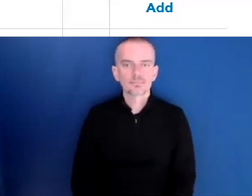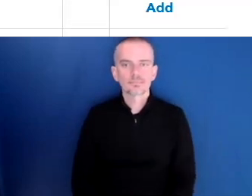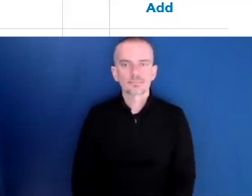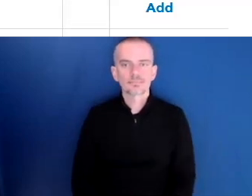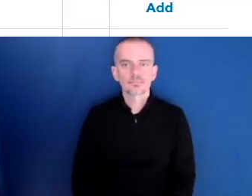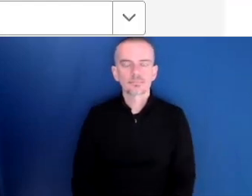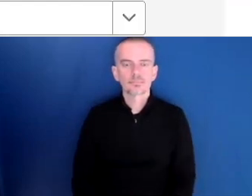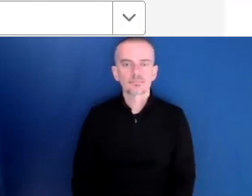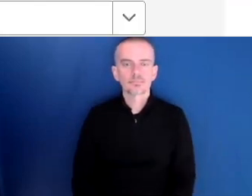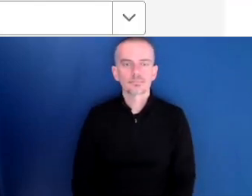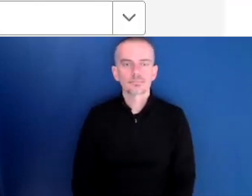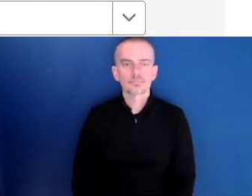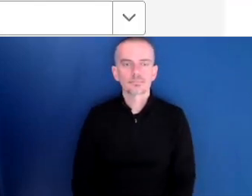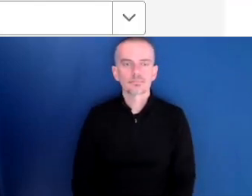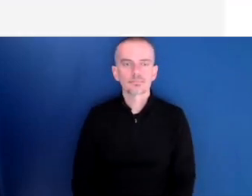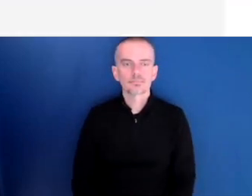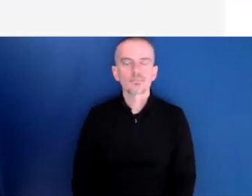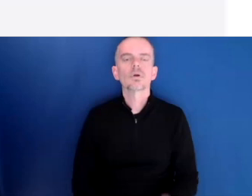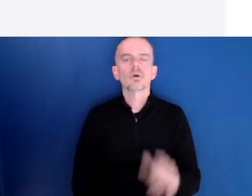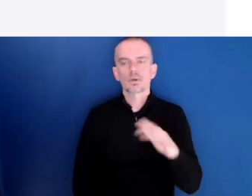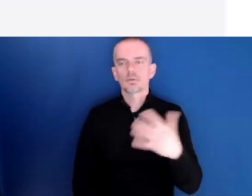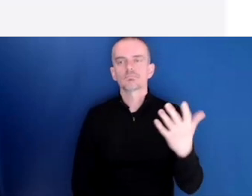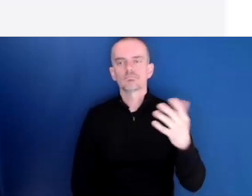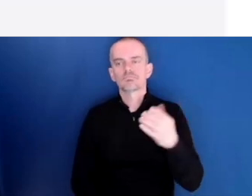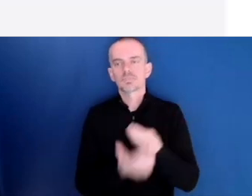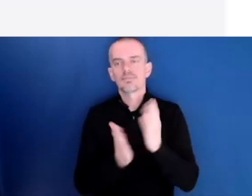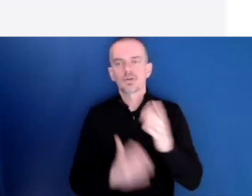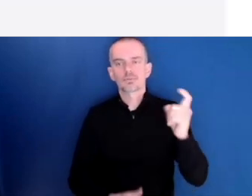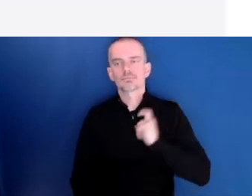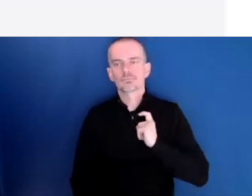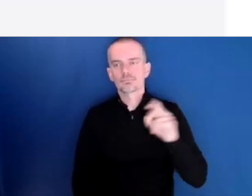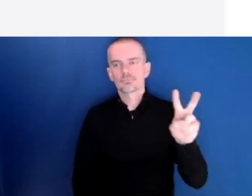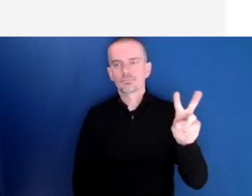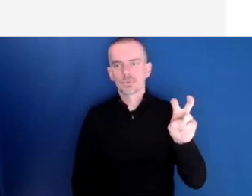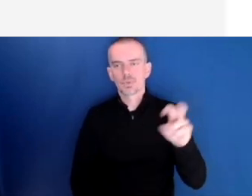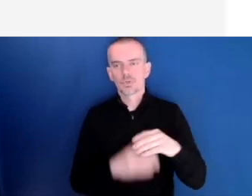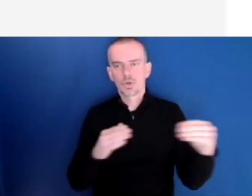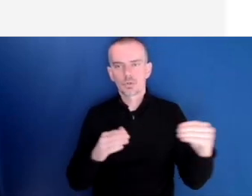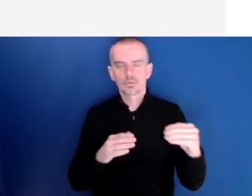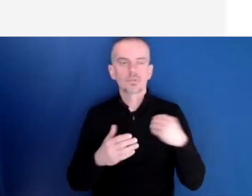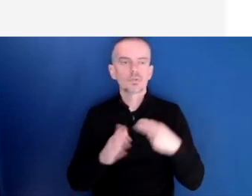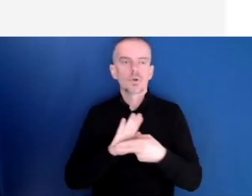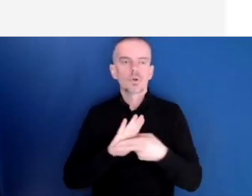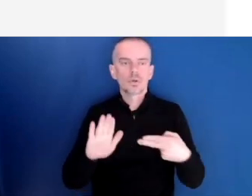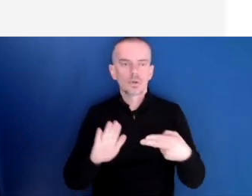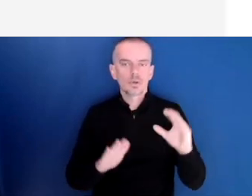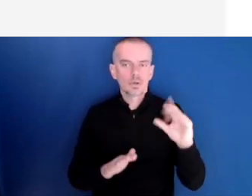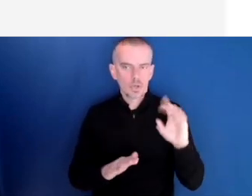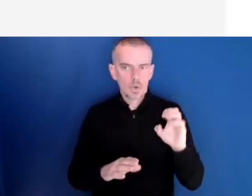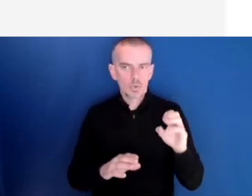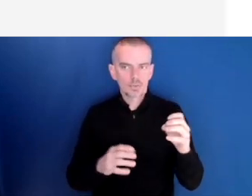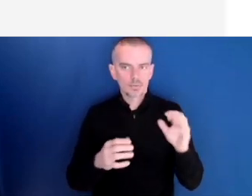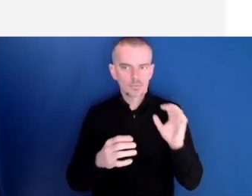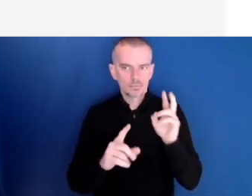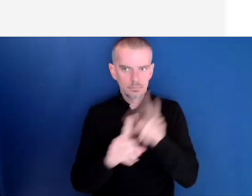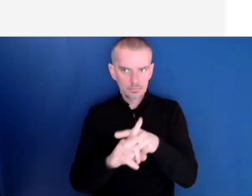we've got $200 that came in from this funder, let's say. So we're going to code this to the project so that it shows up